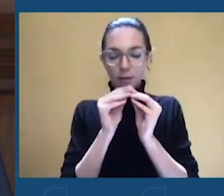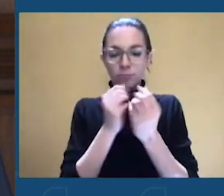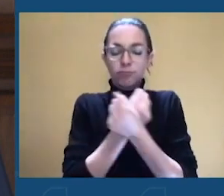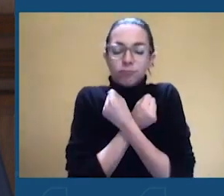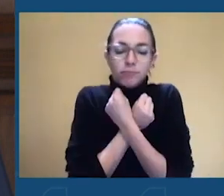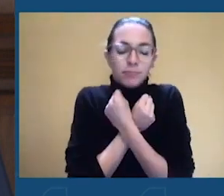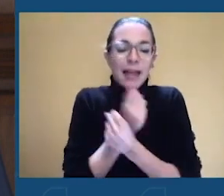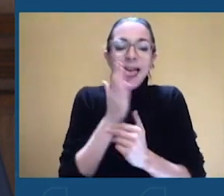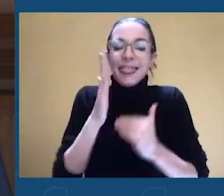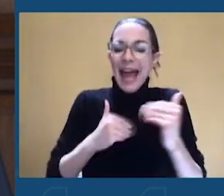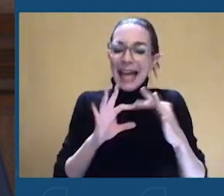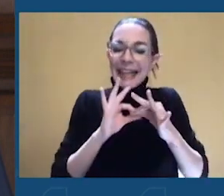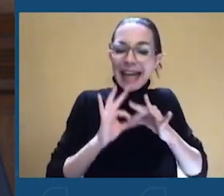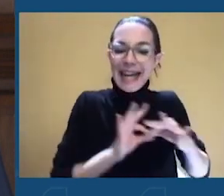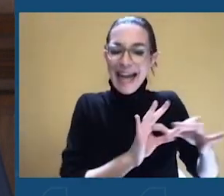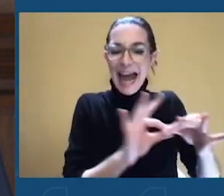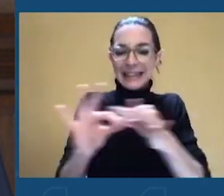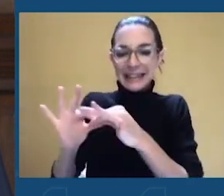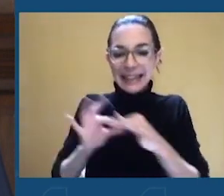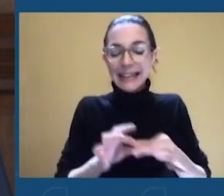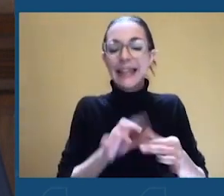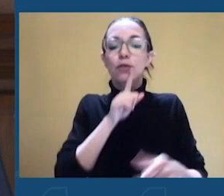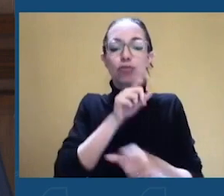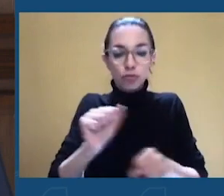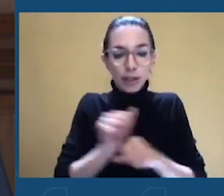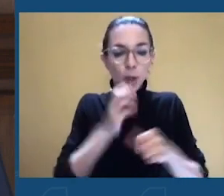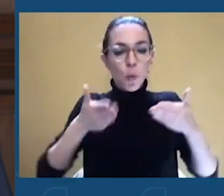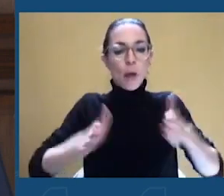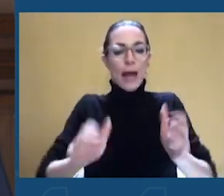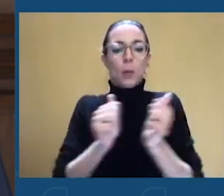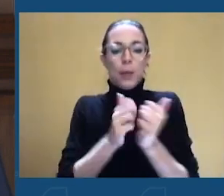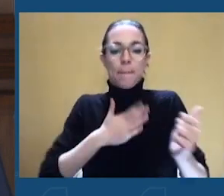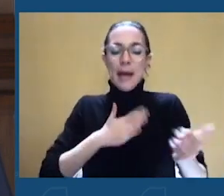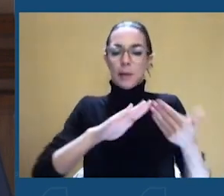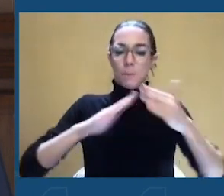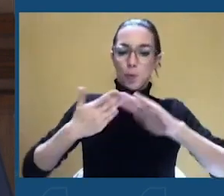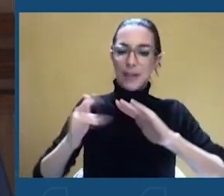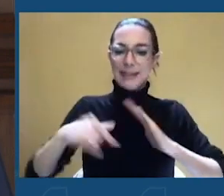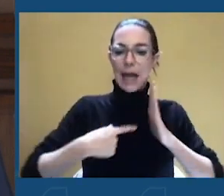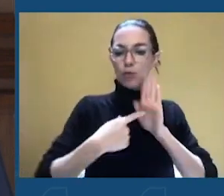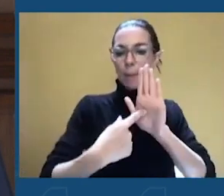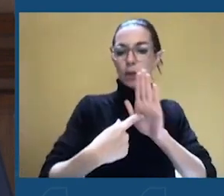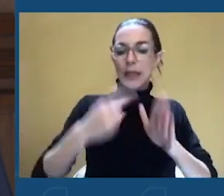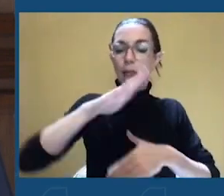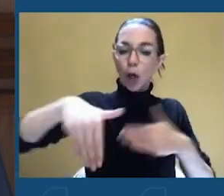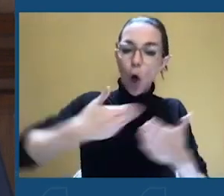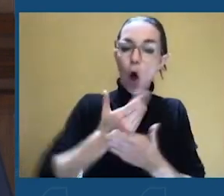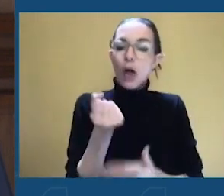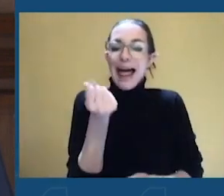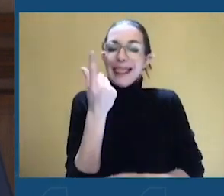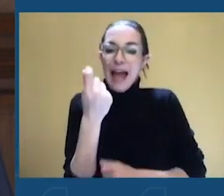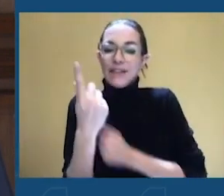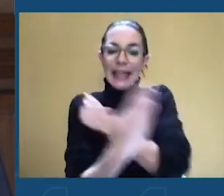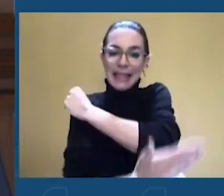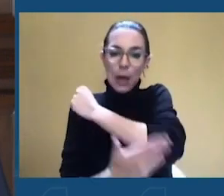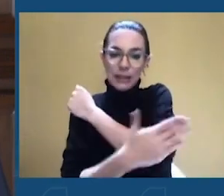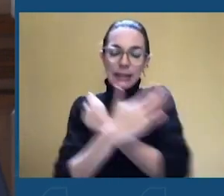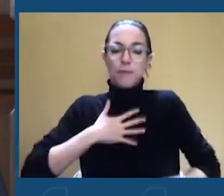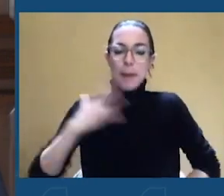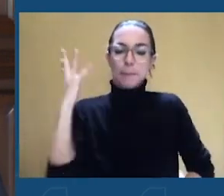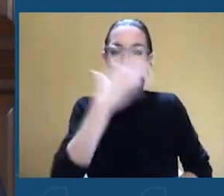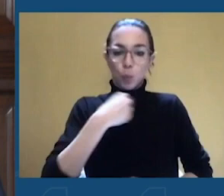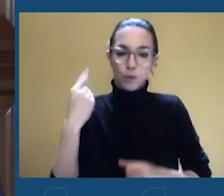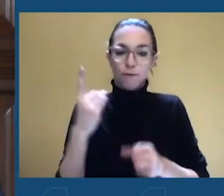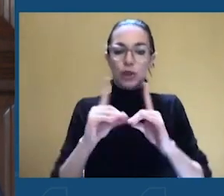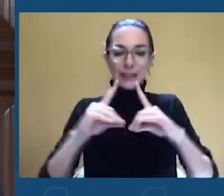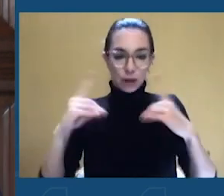than connecting in a real way with the communities I represent in all 11 counties of my beautiful district.